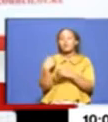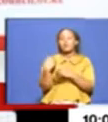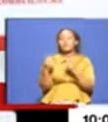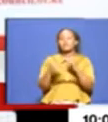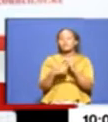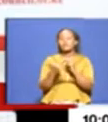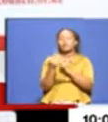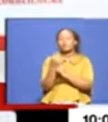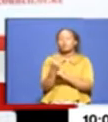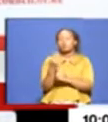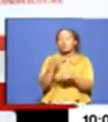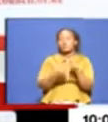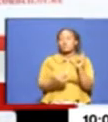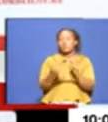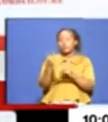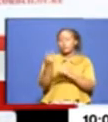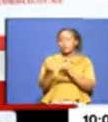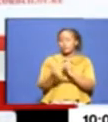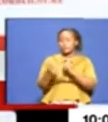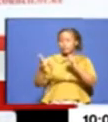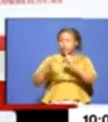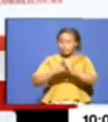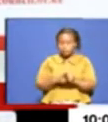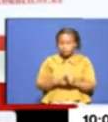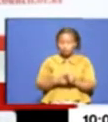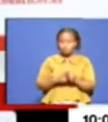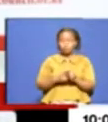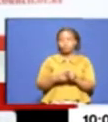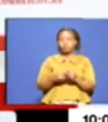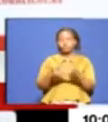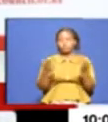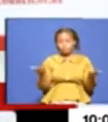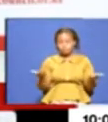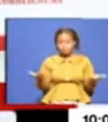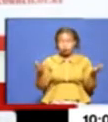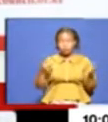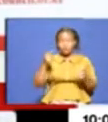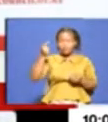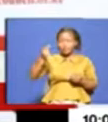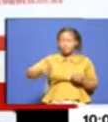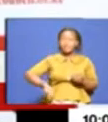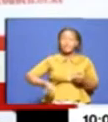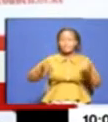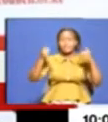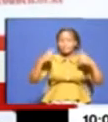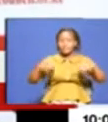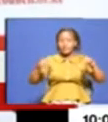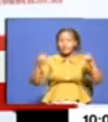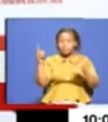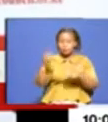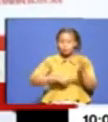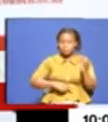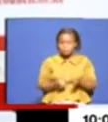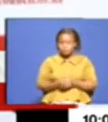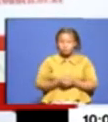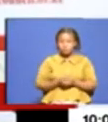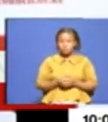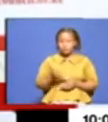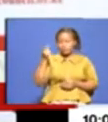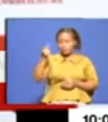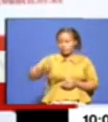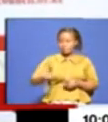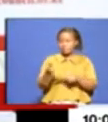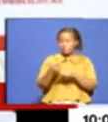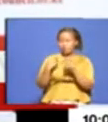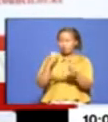2017, where the judges stayed the judgment from the Labour and